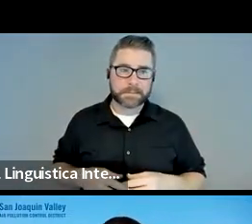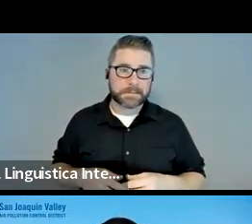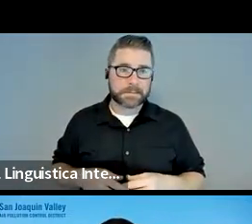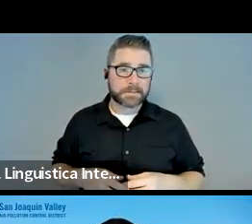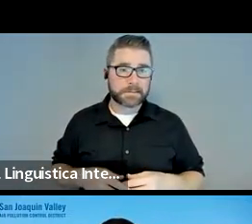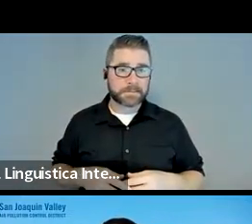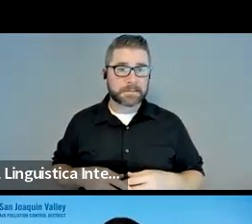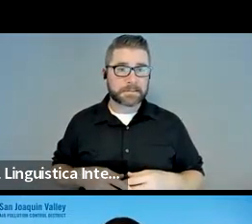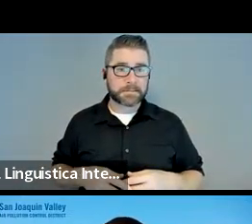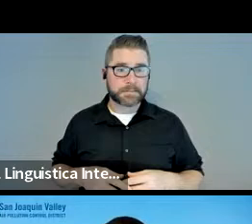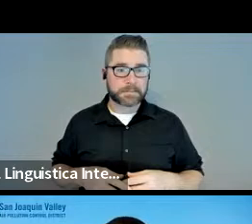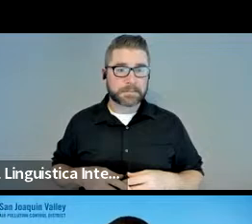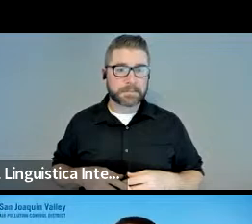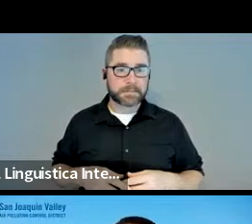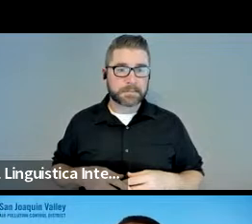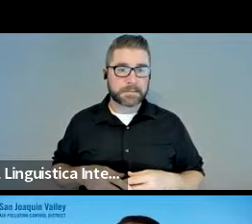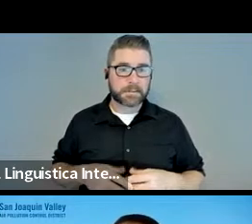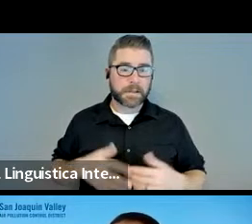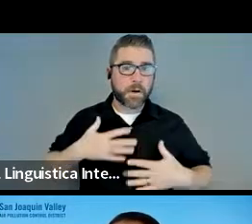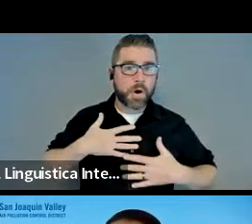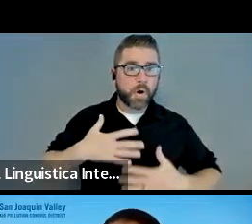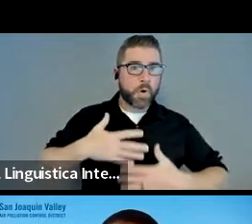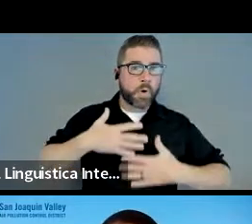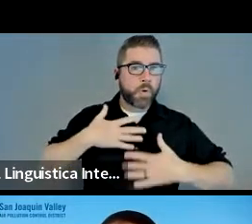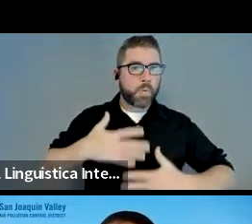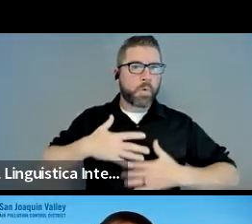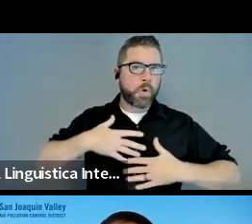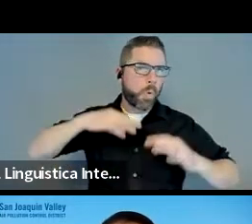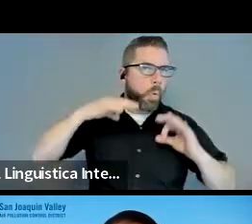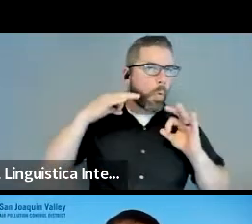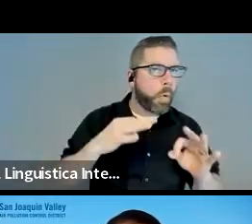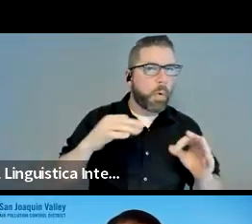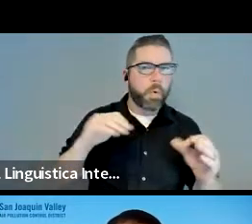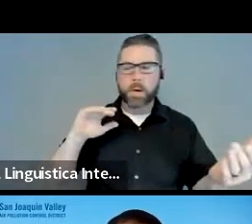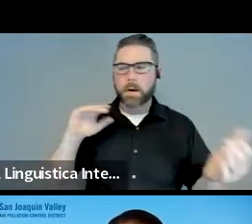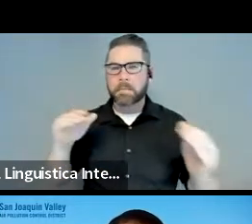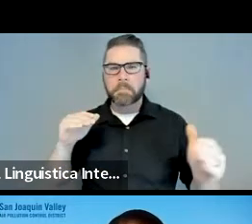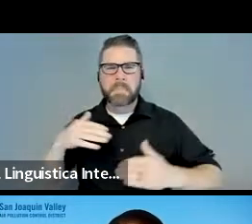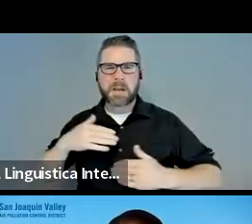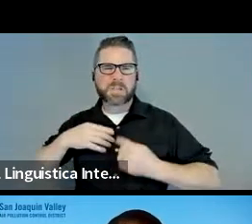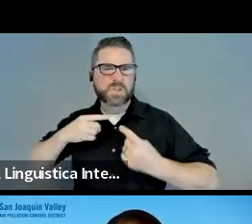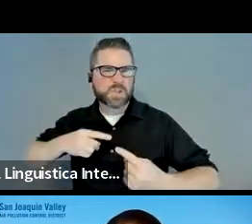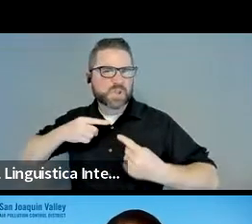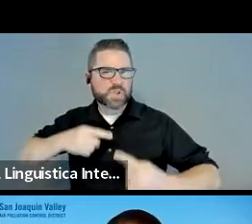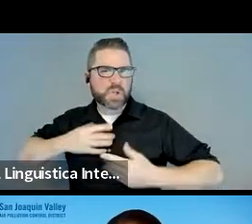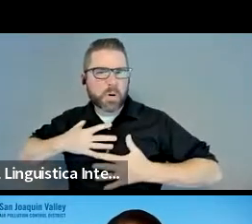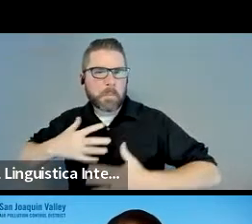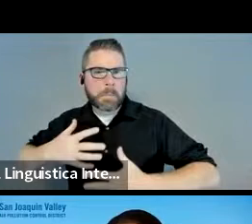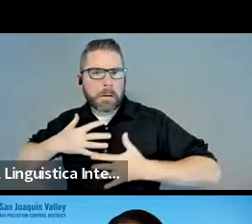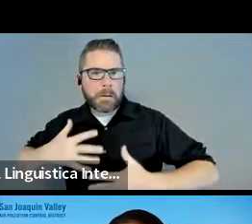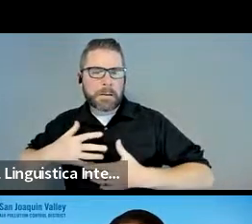good and not breathing at all. It's hard. Um,